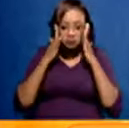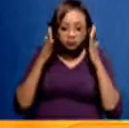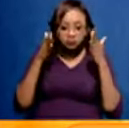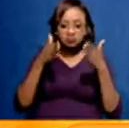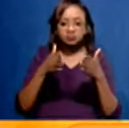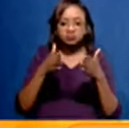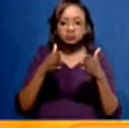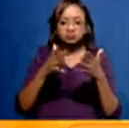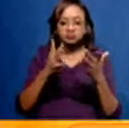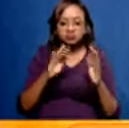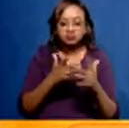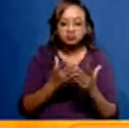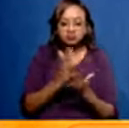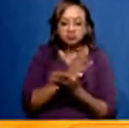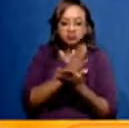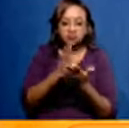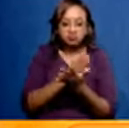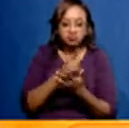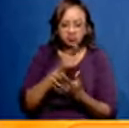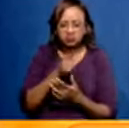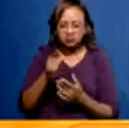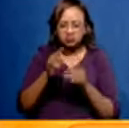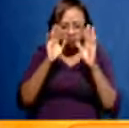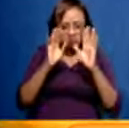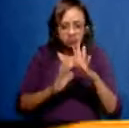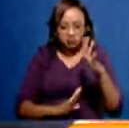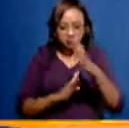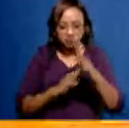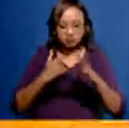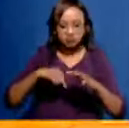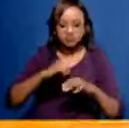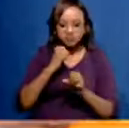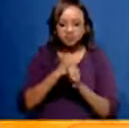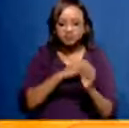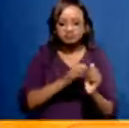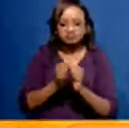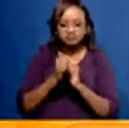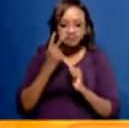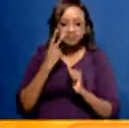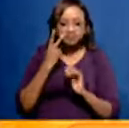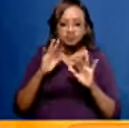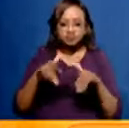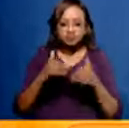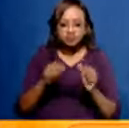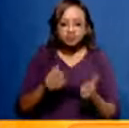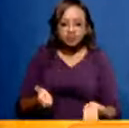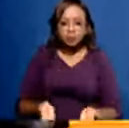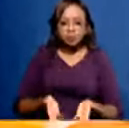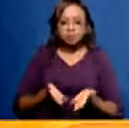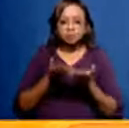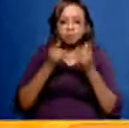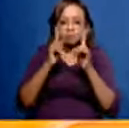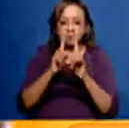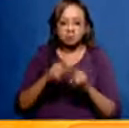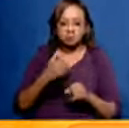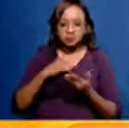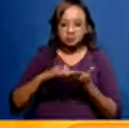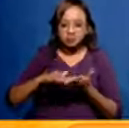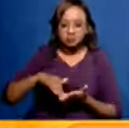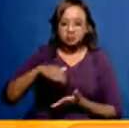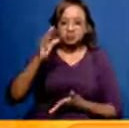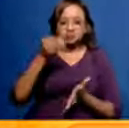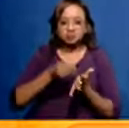of the cake. Let's first work together how to enlarge the cake, again, have more financial resources to the